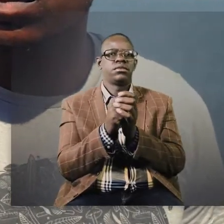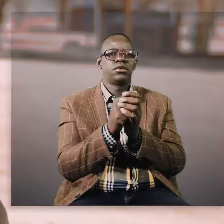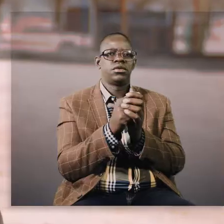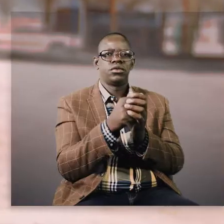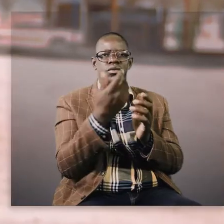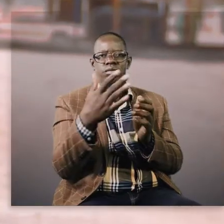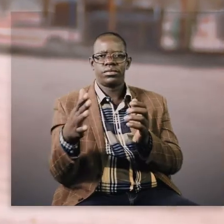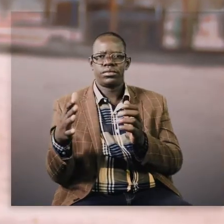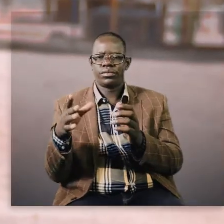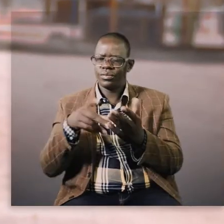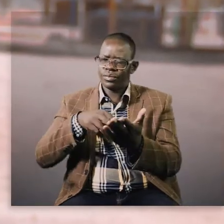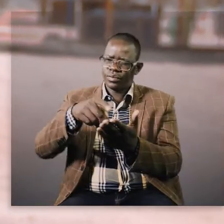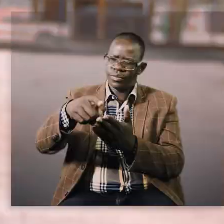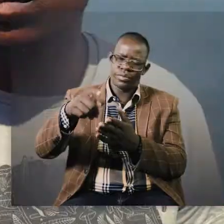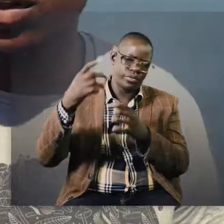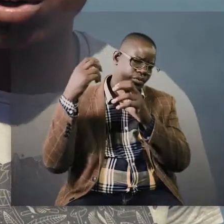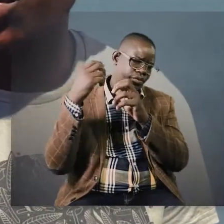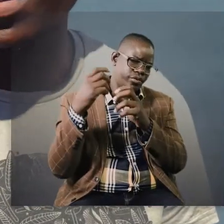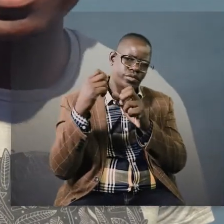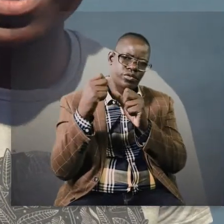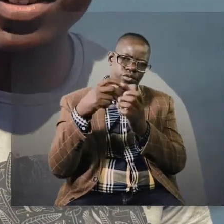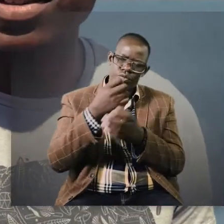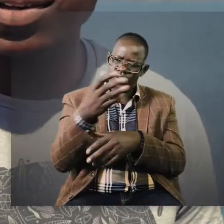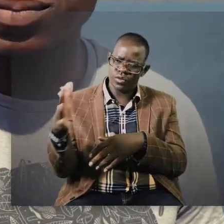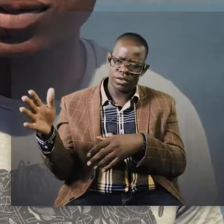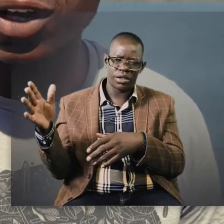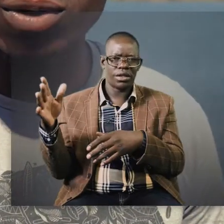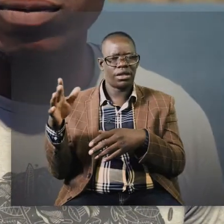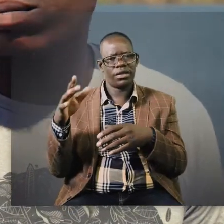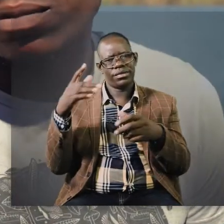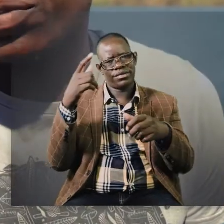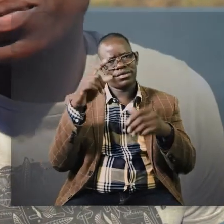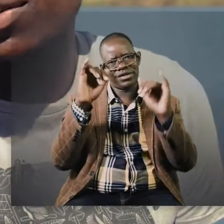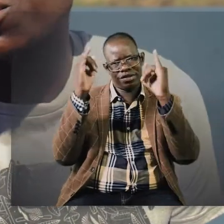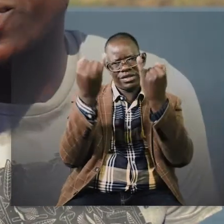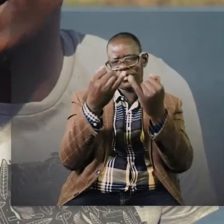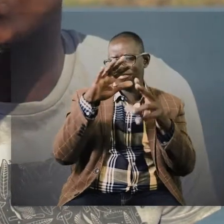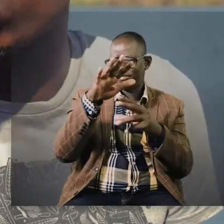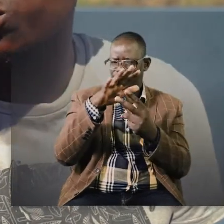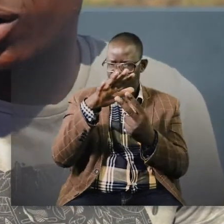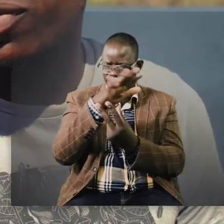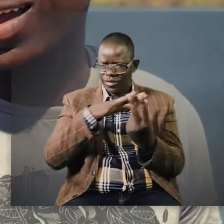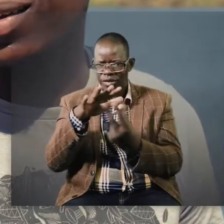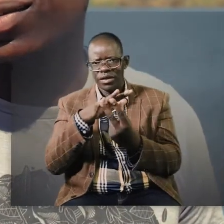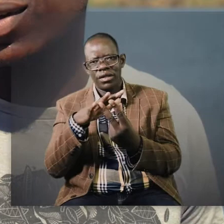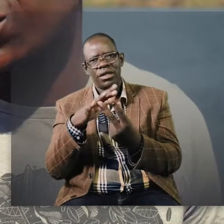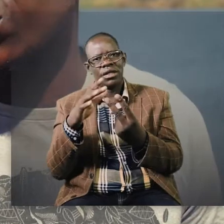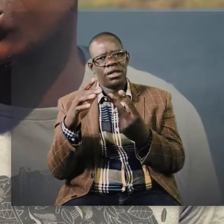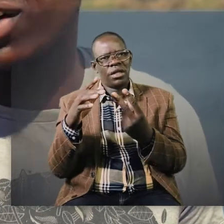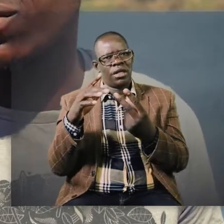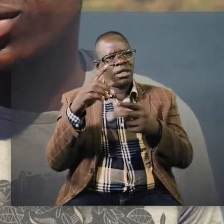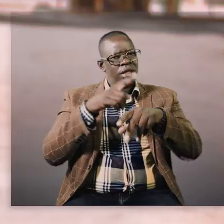and women must walk miles to collect water. You know what? In cities and slums, families spend a huge part of their